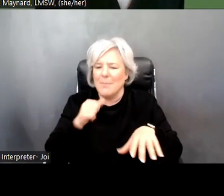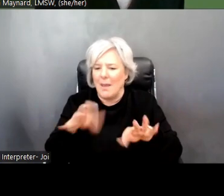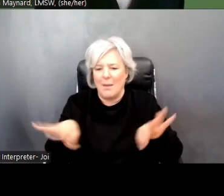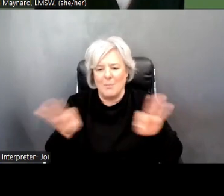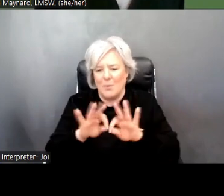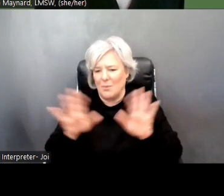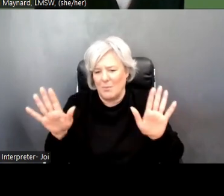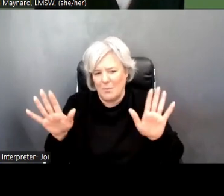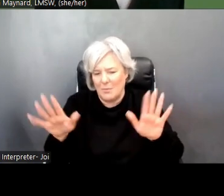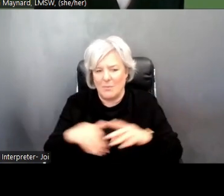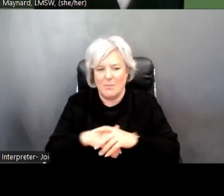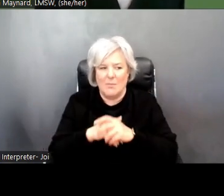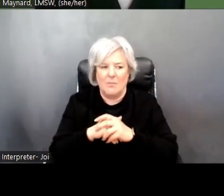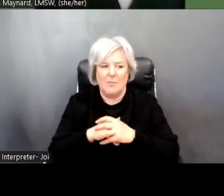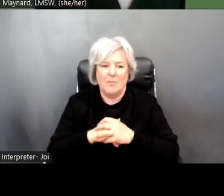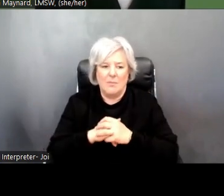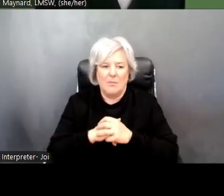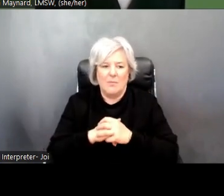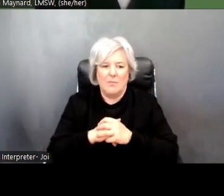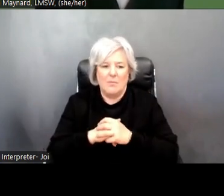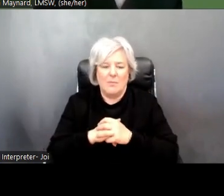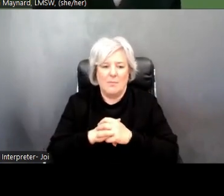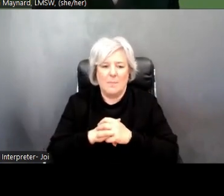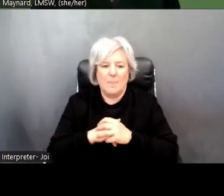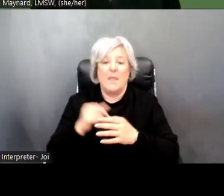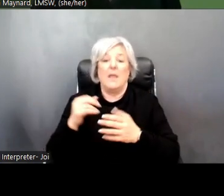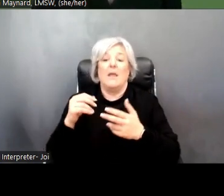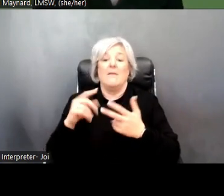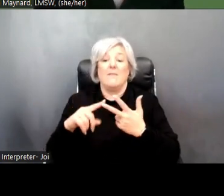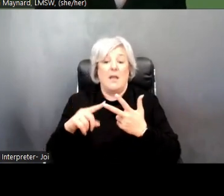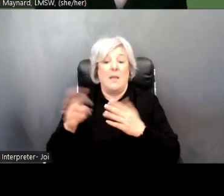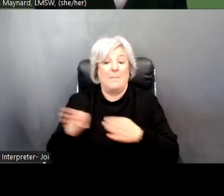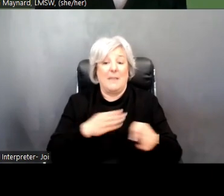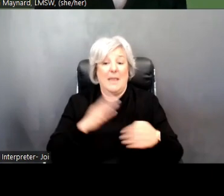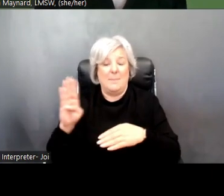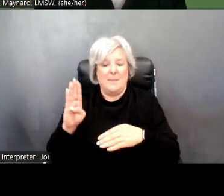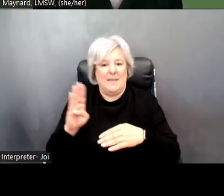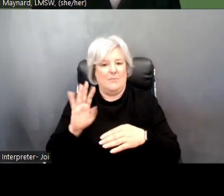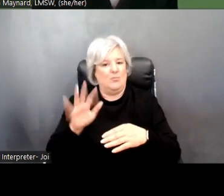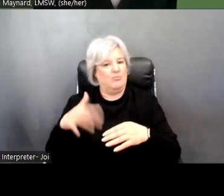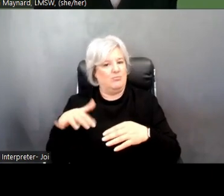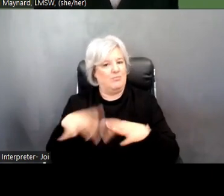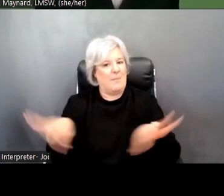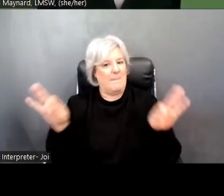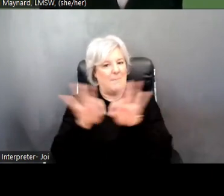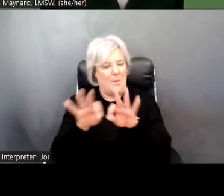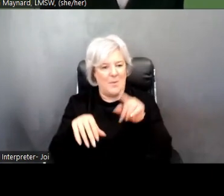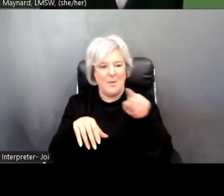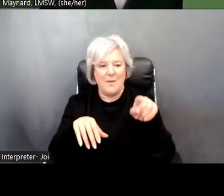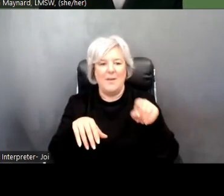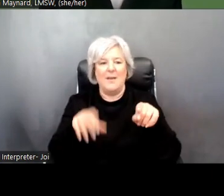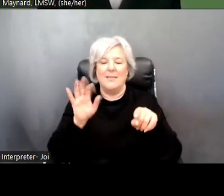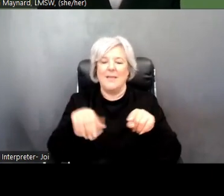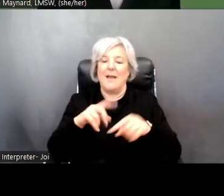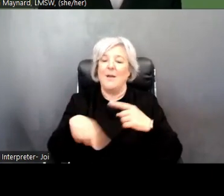so deep. And then finally, Plan B is the heart of CPS. It's when adults